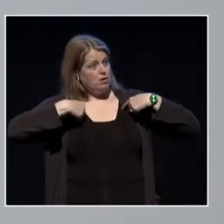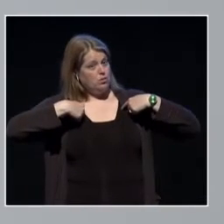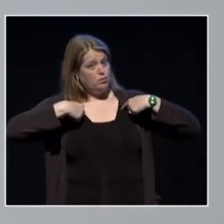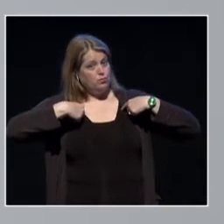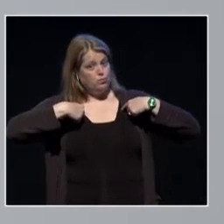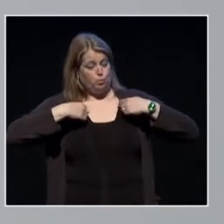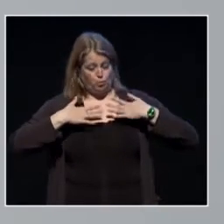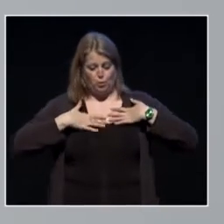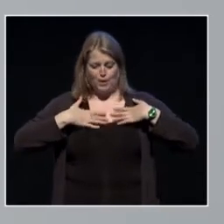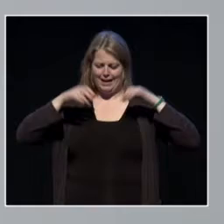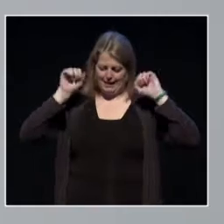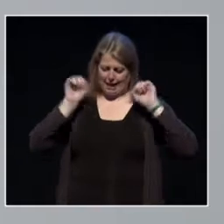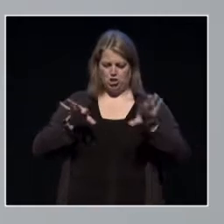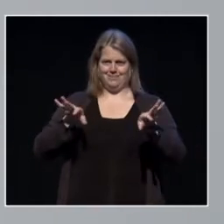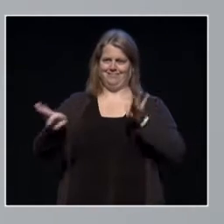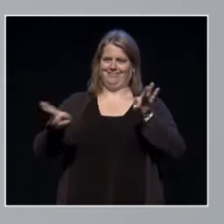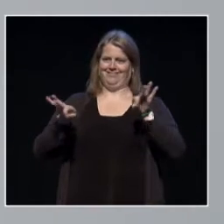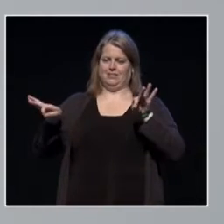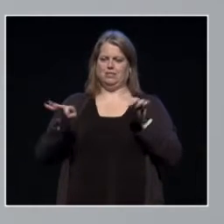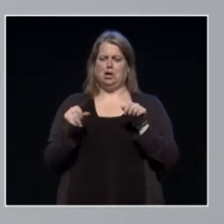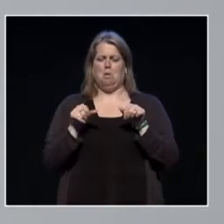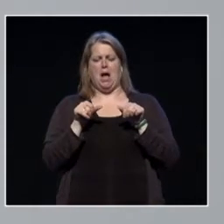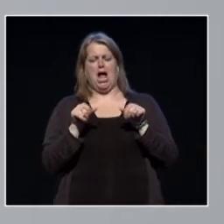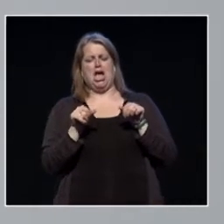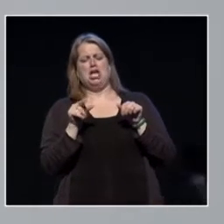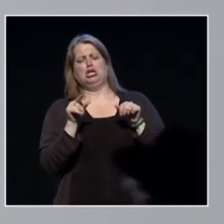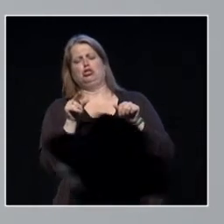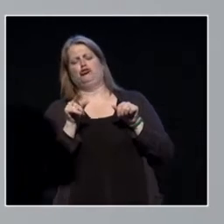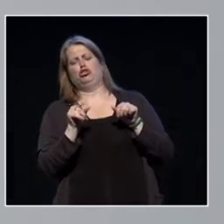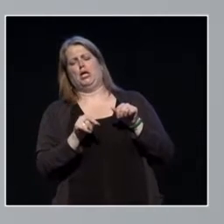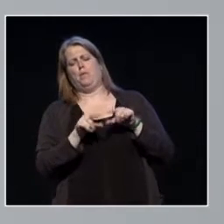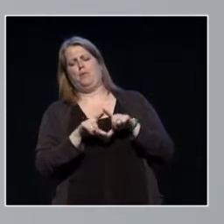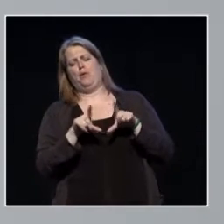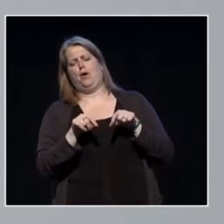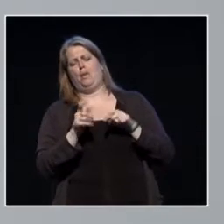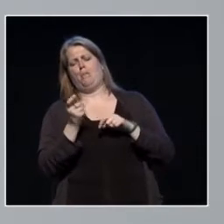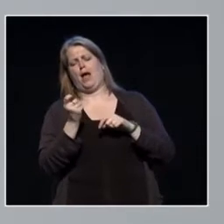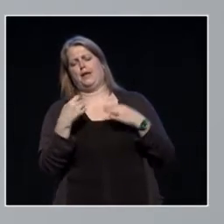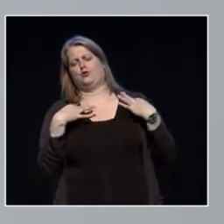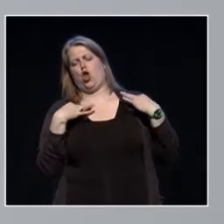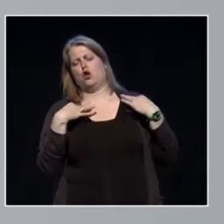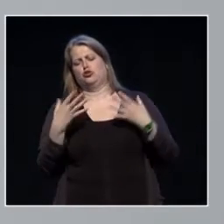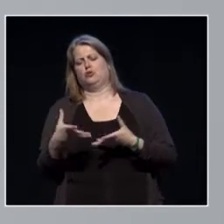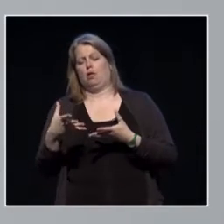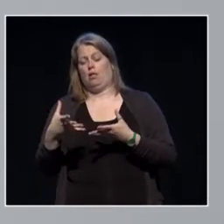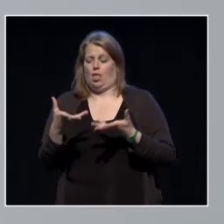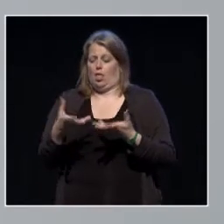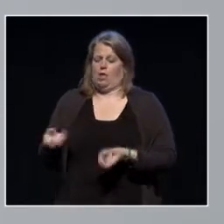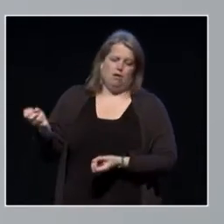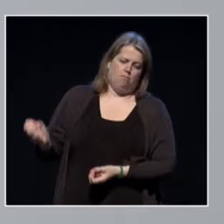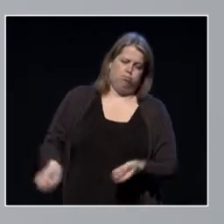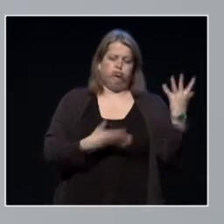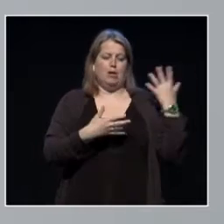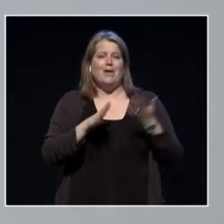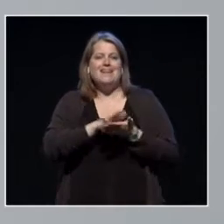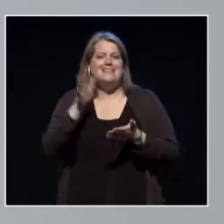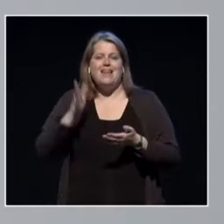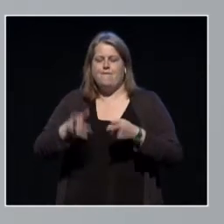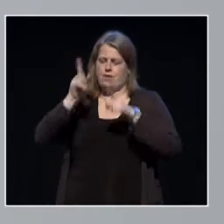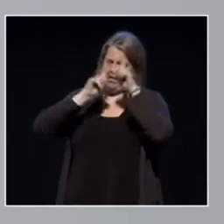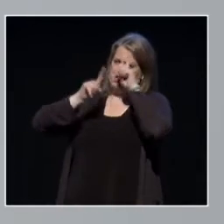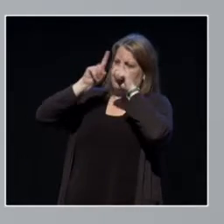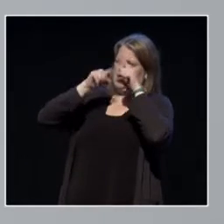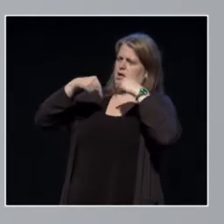the labels with cheap price tags written made in Bangladesh, we never actually ask ourselves that who made our clothes